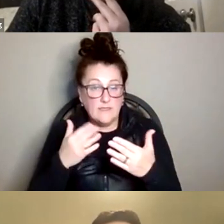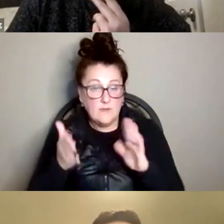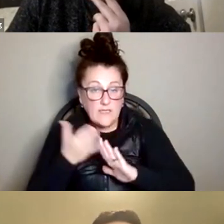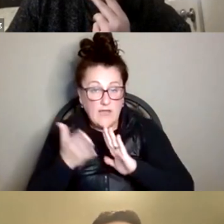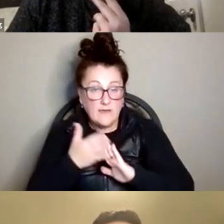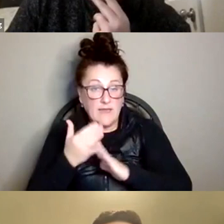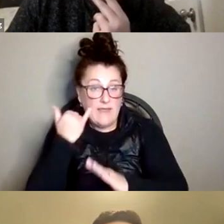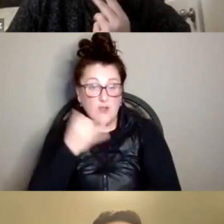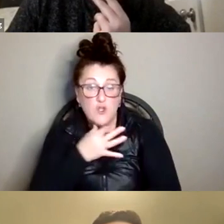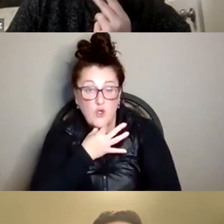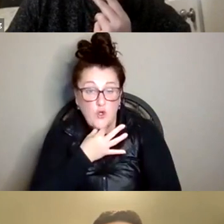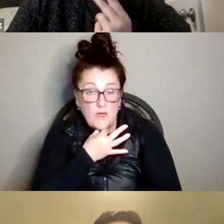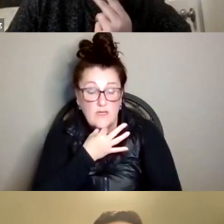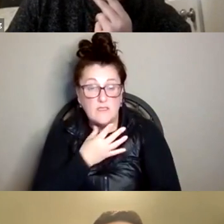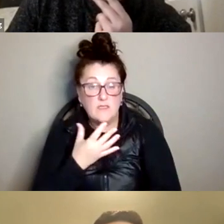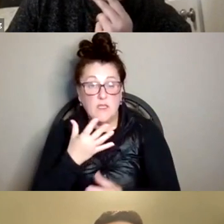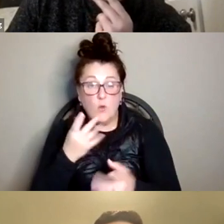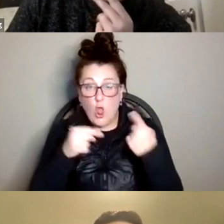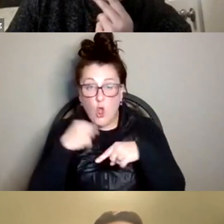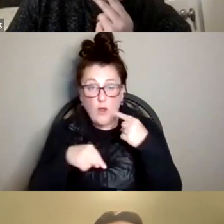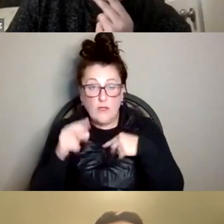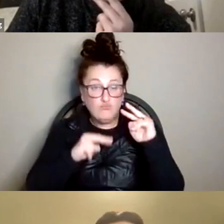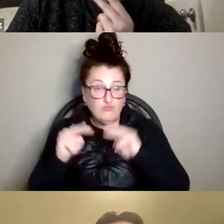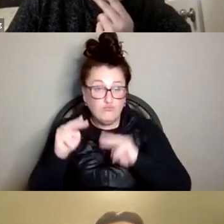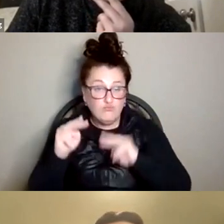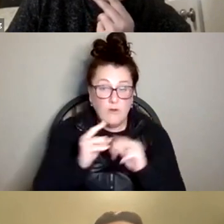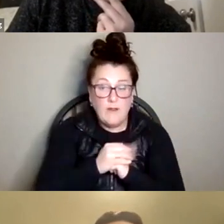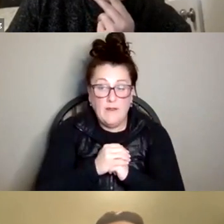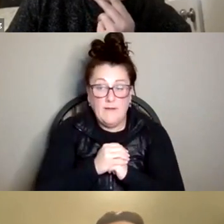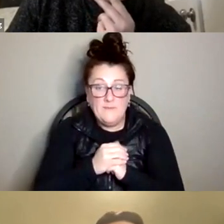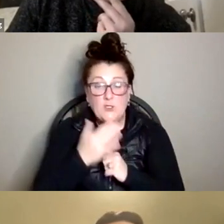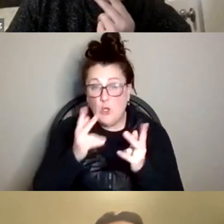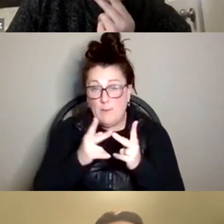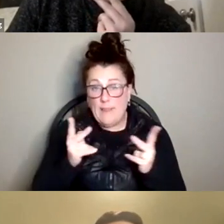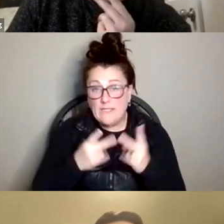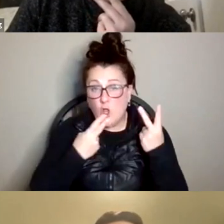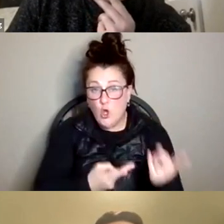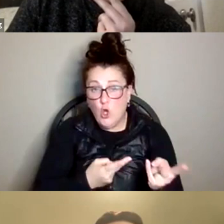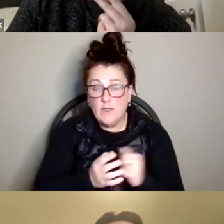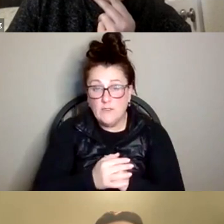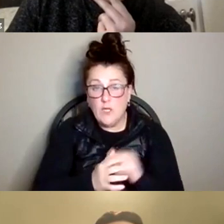you're curious and you wanted a source to go look back to, that's a good place to go look.